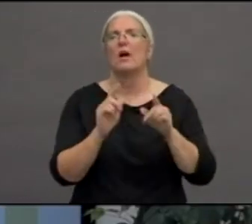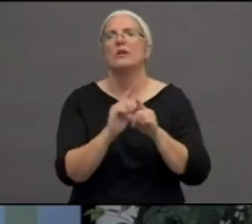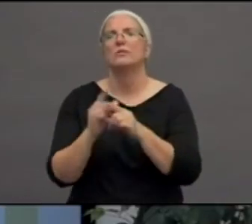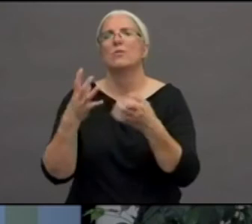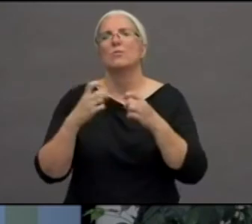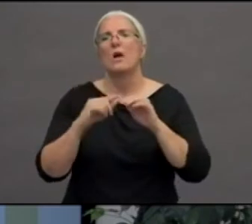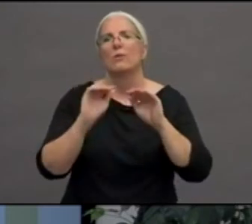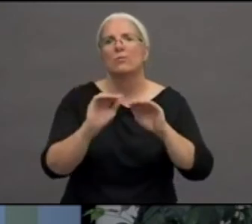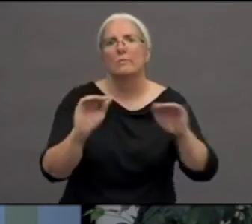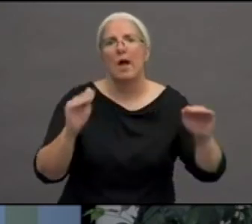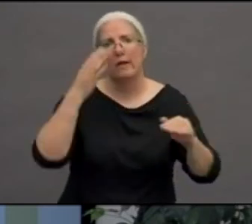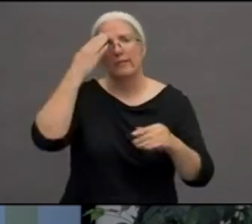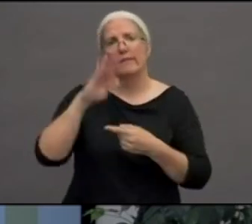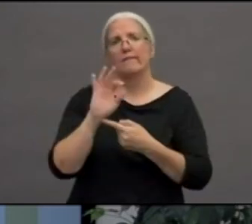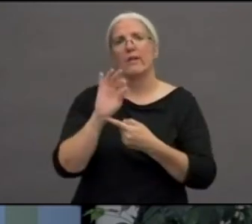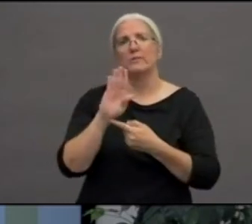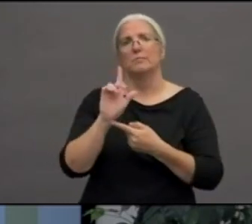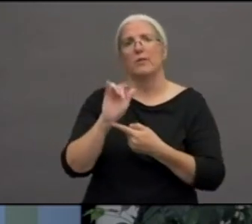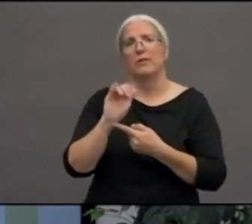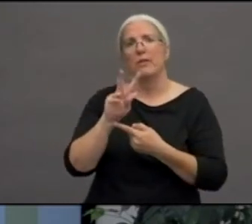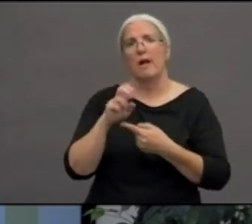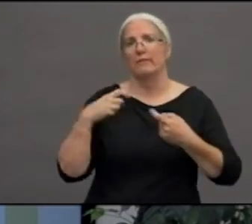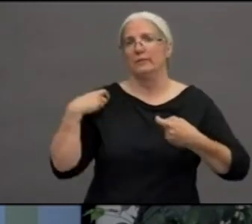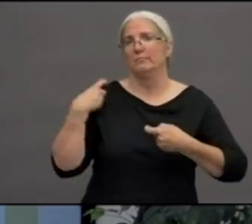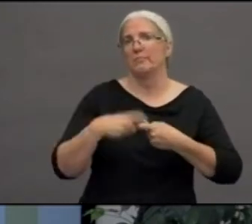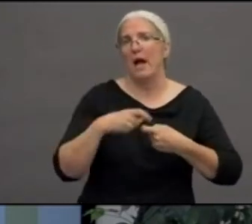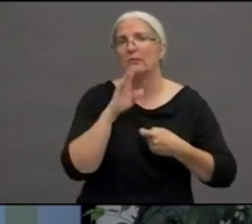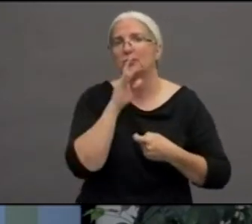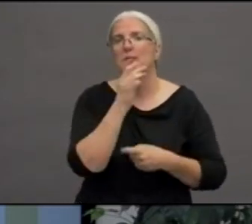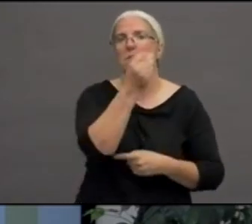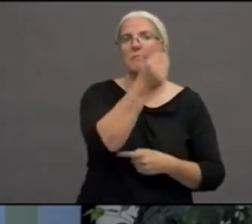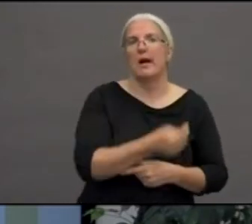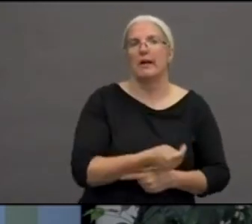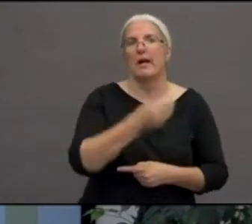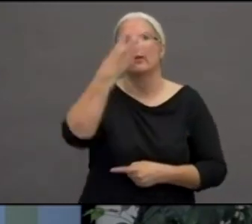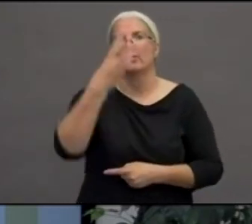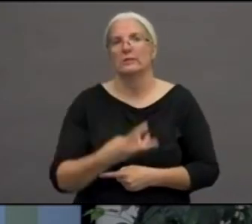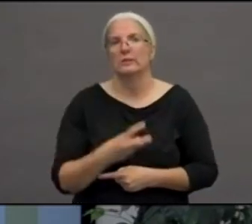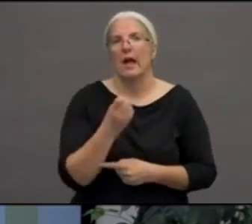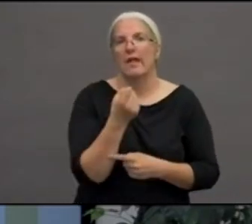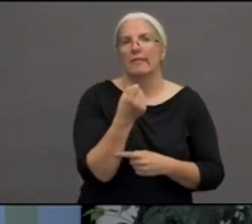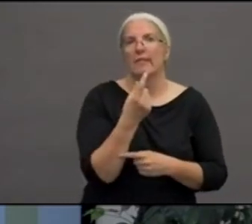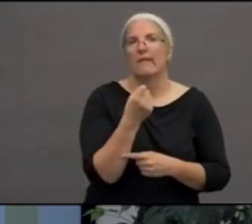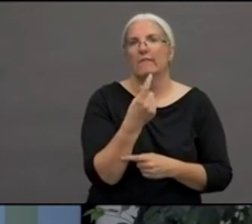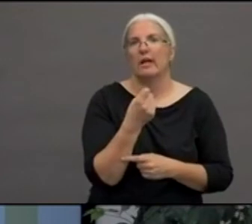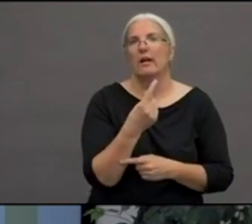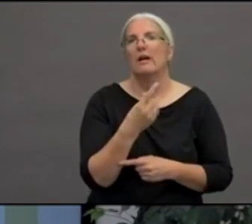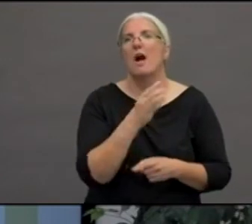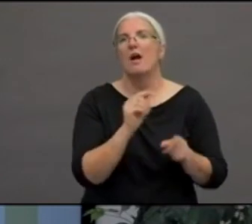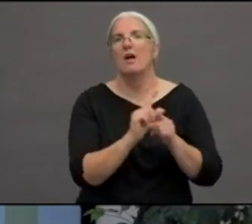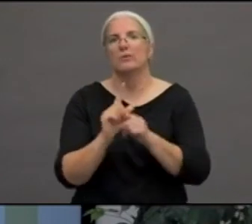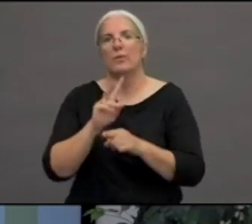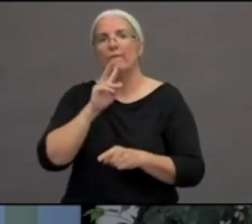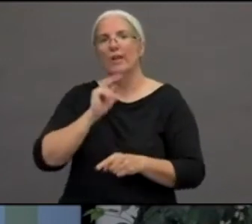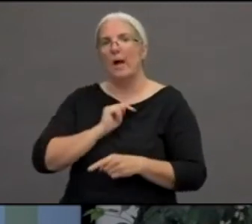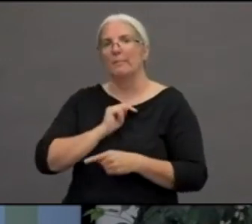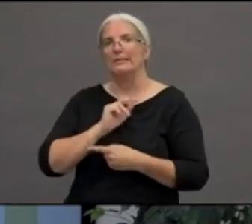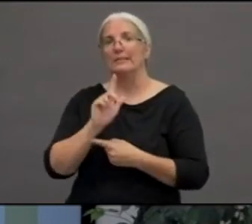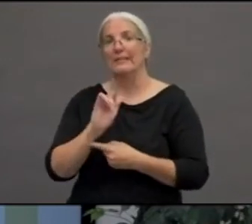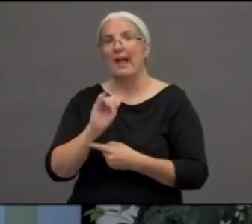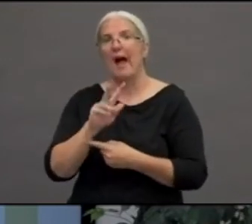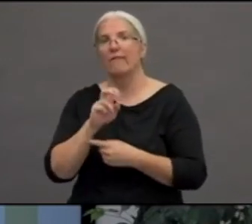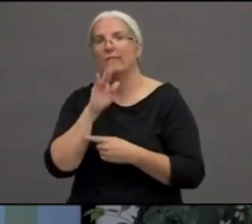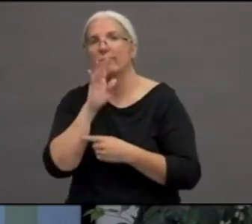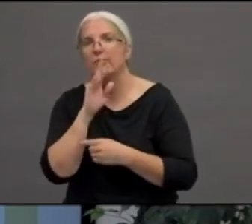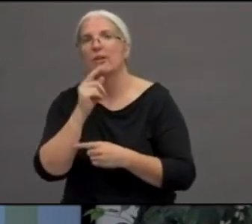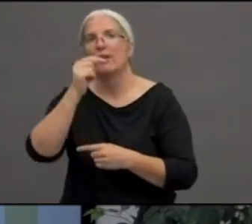in Spanish is Monday and Wednesday at 11 a.m. and Facebook Live in Vietnamese will be Thursdays at 10 a.m.